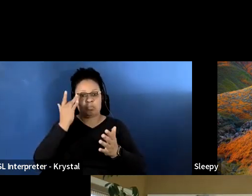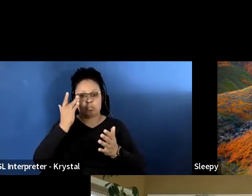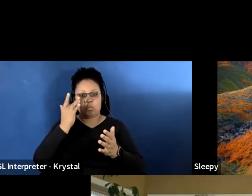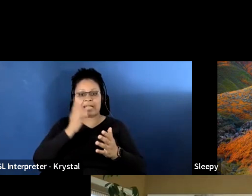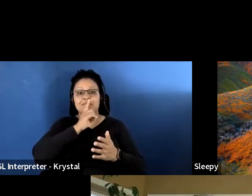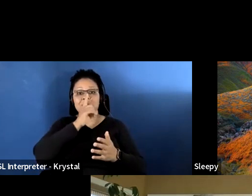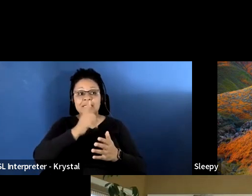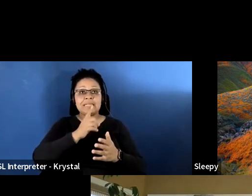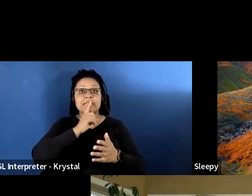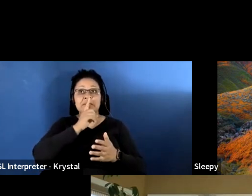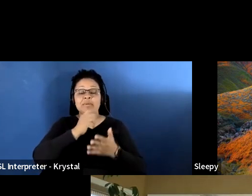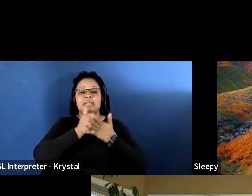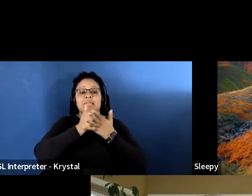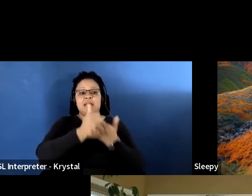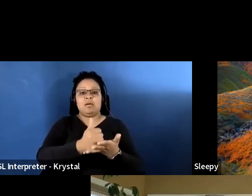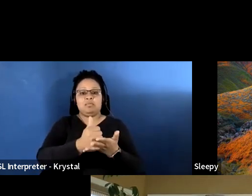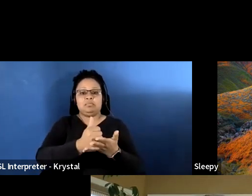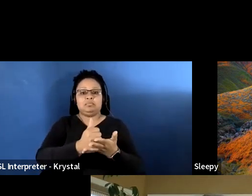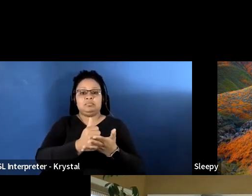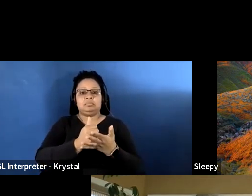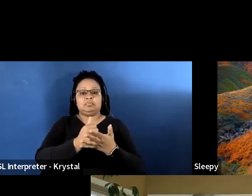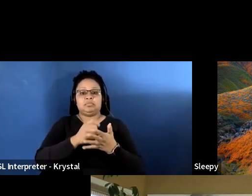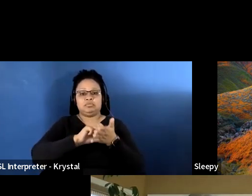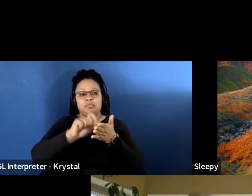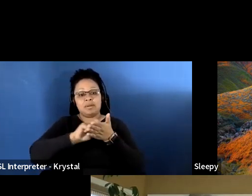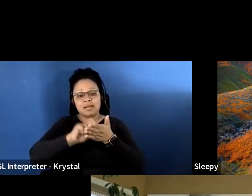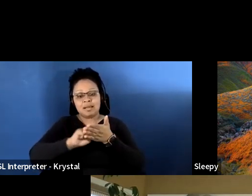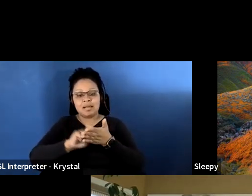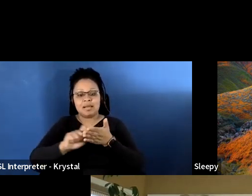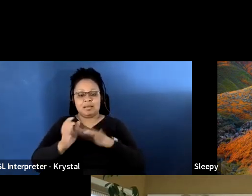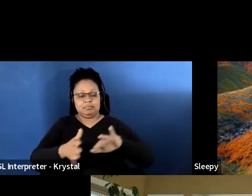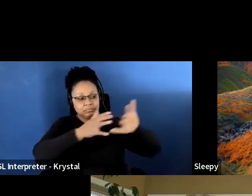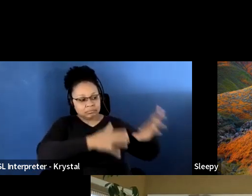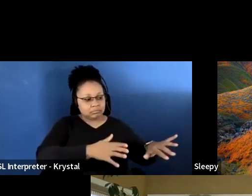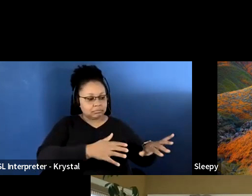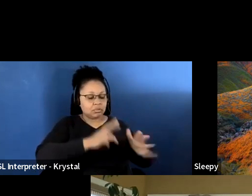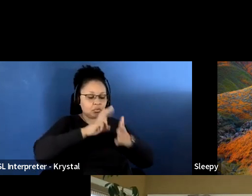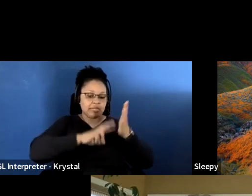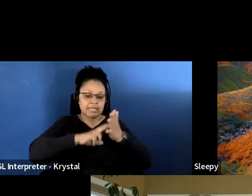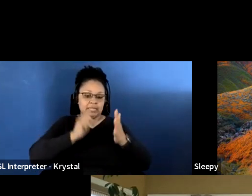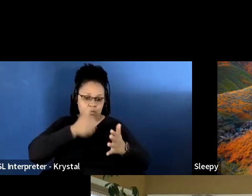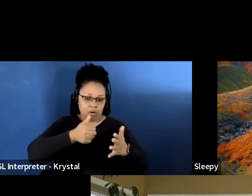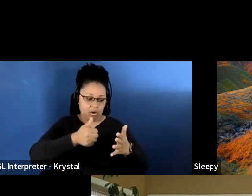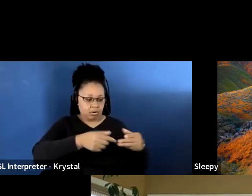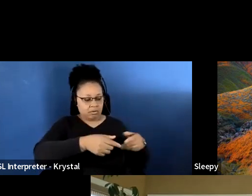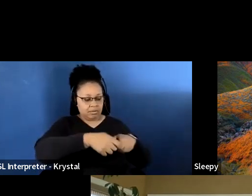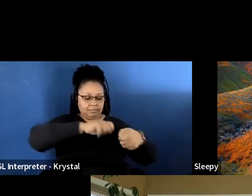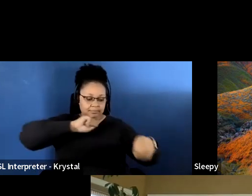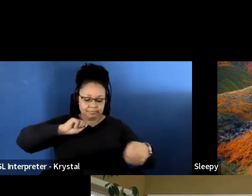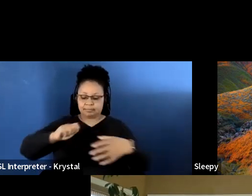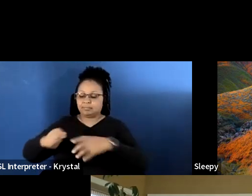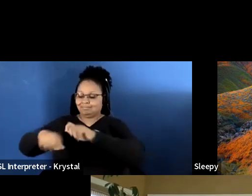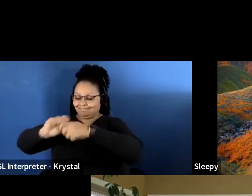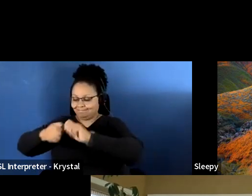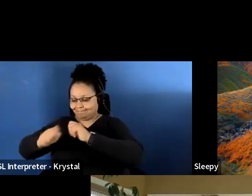really, really did help me out to journal it, set it away, read it the next day, tear it out of the book, tear it up and throw it